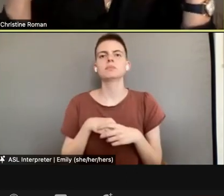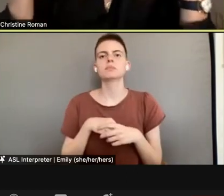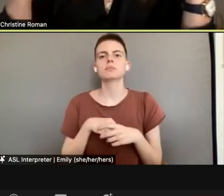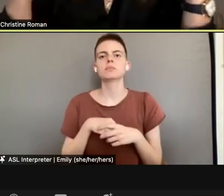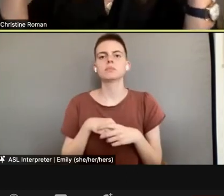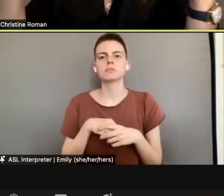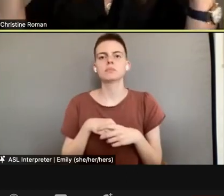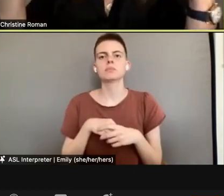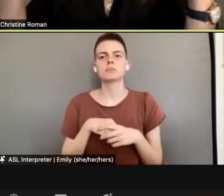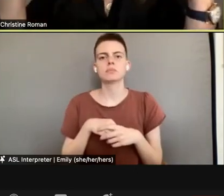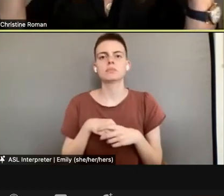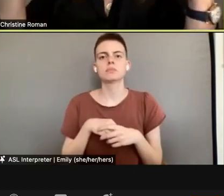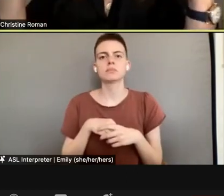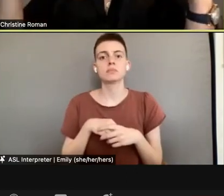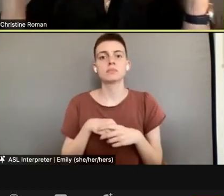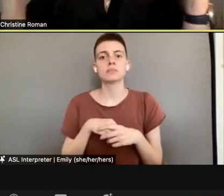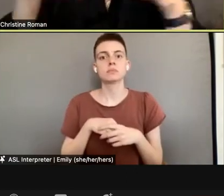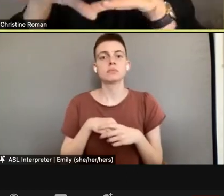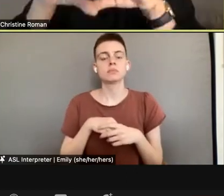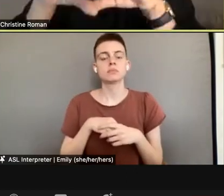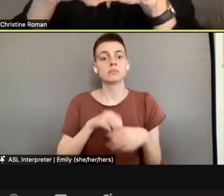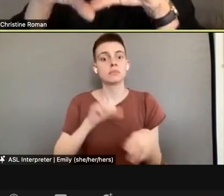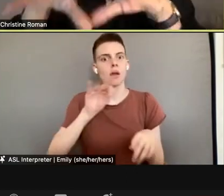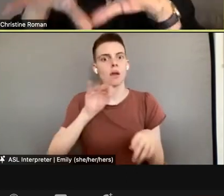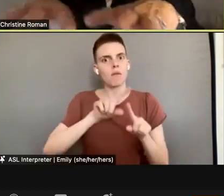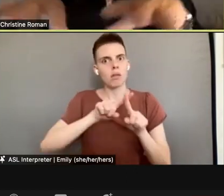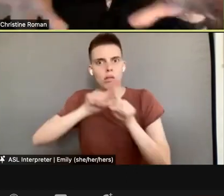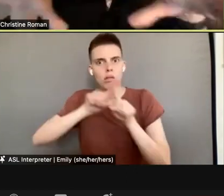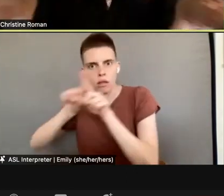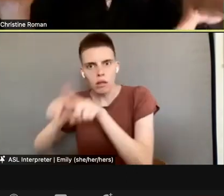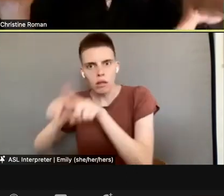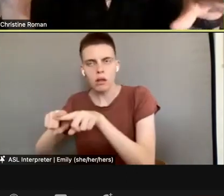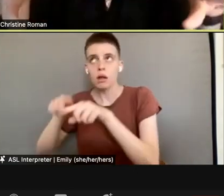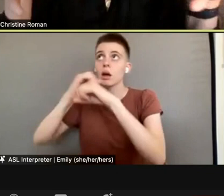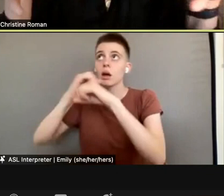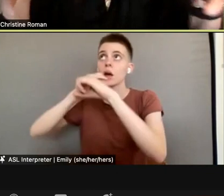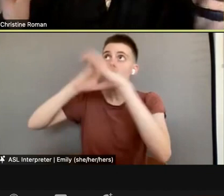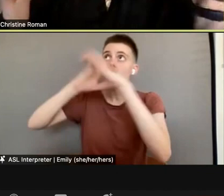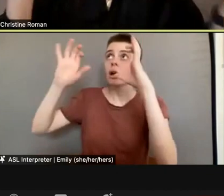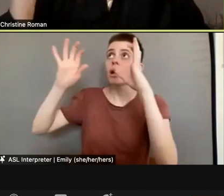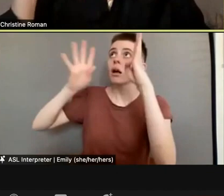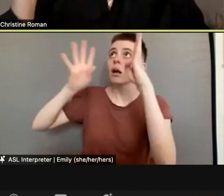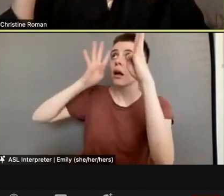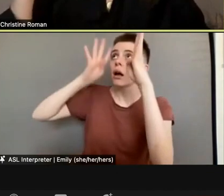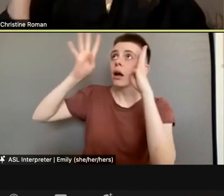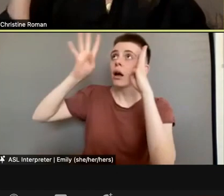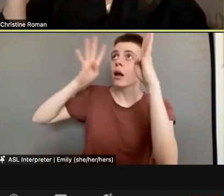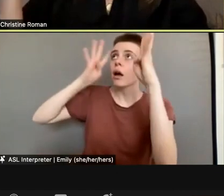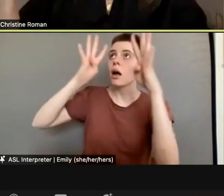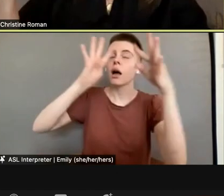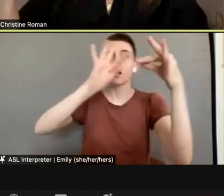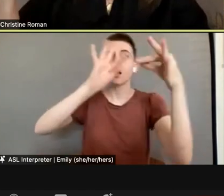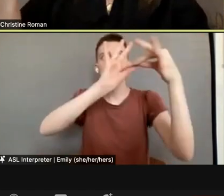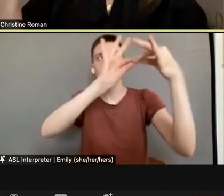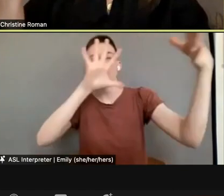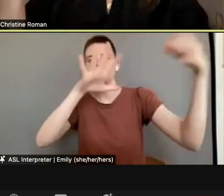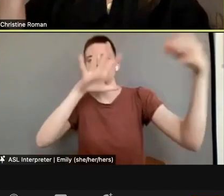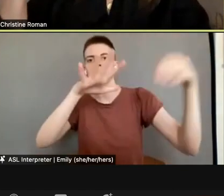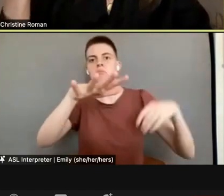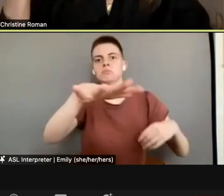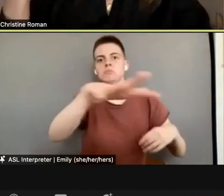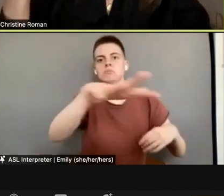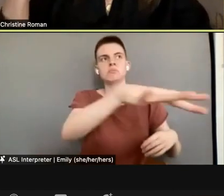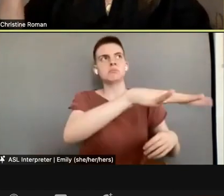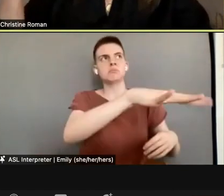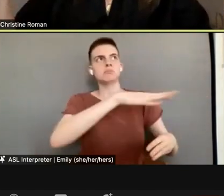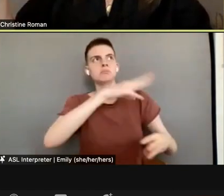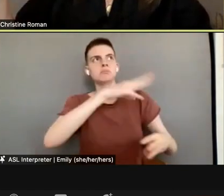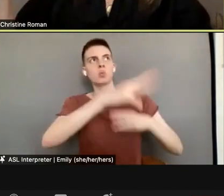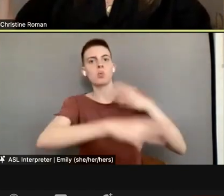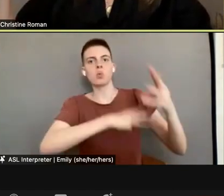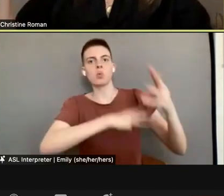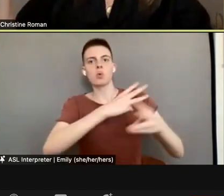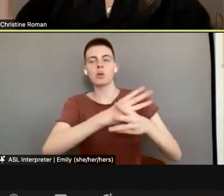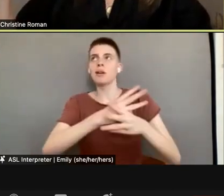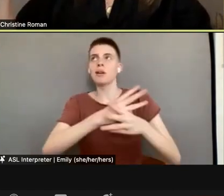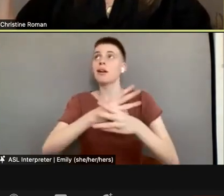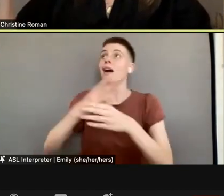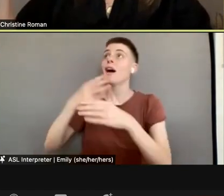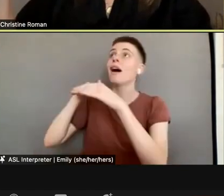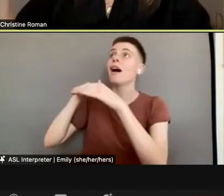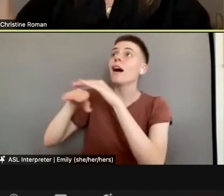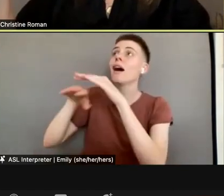and more dominant than the reality of what's around them, but it's more accessible because there's no right or